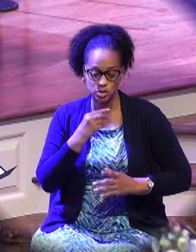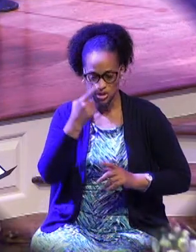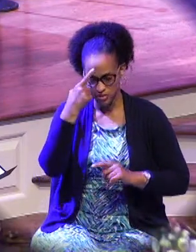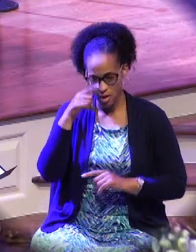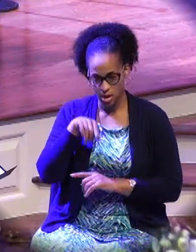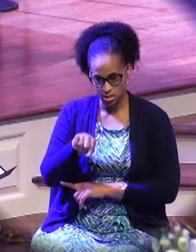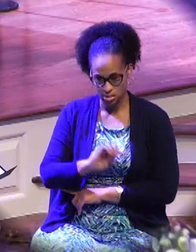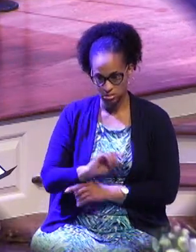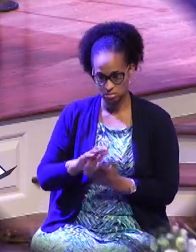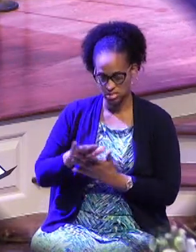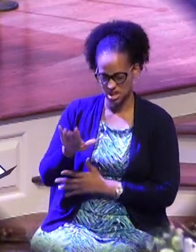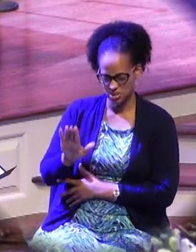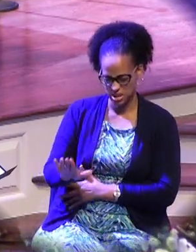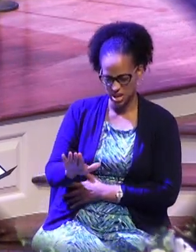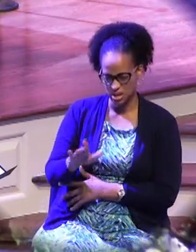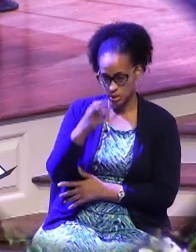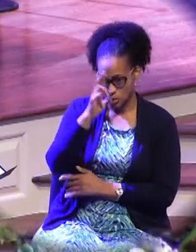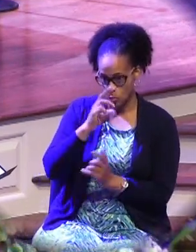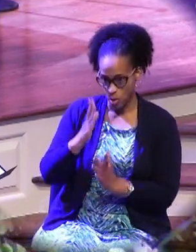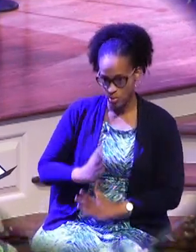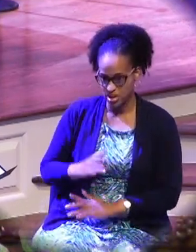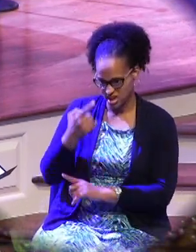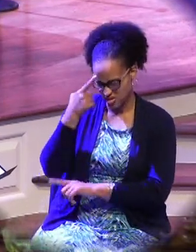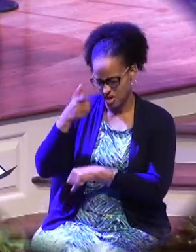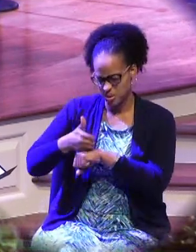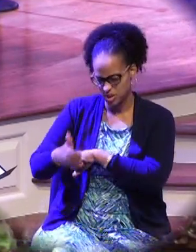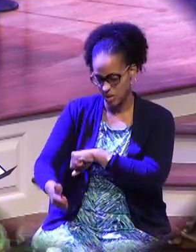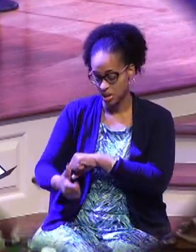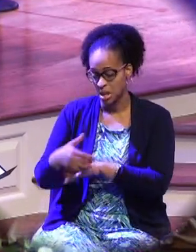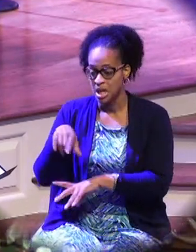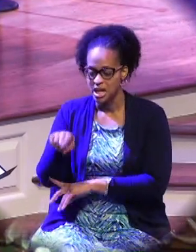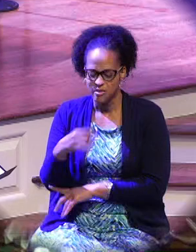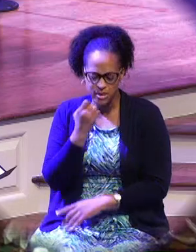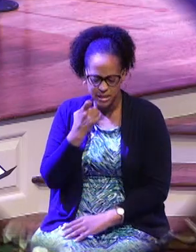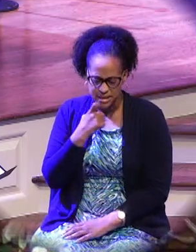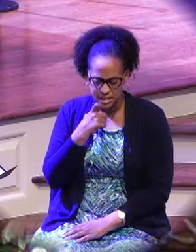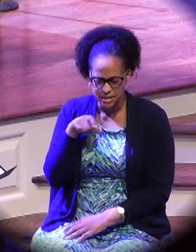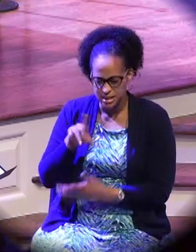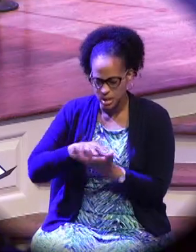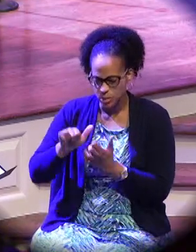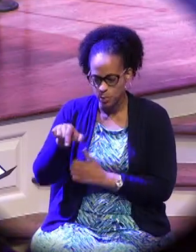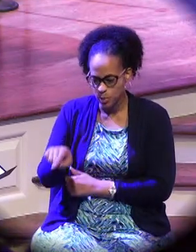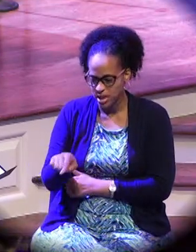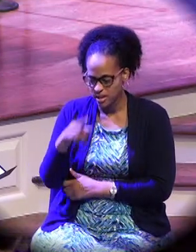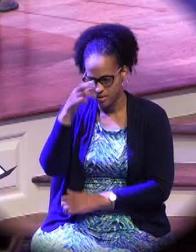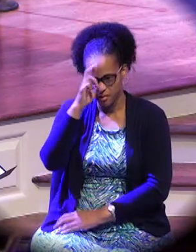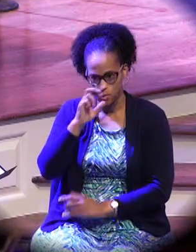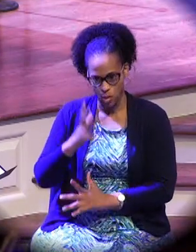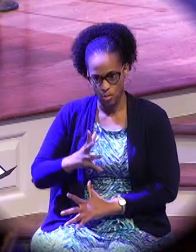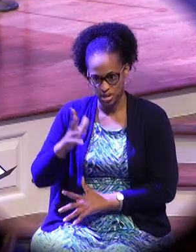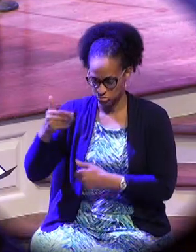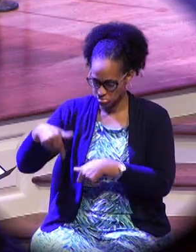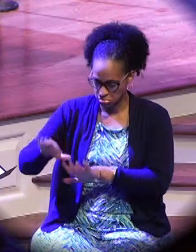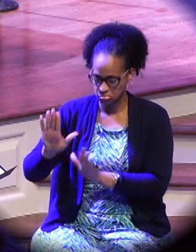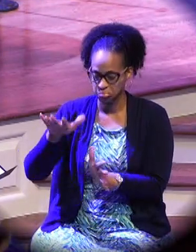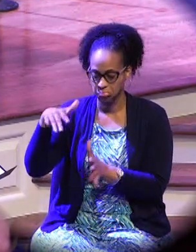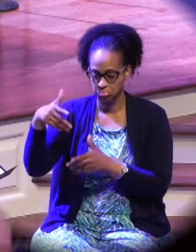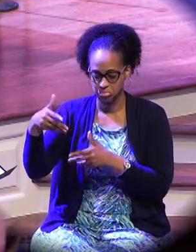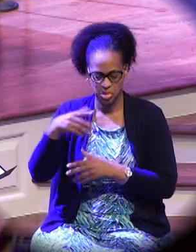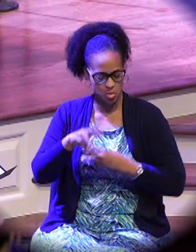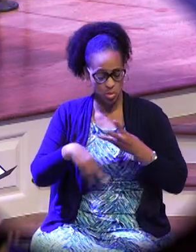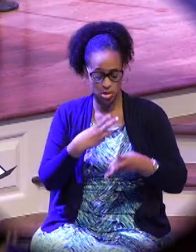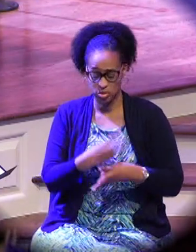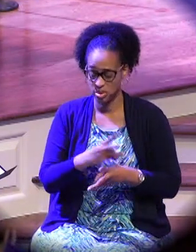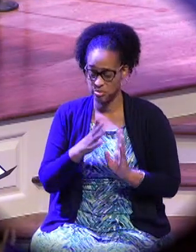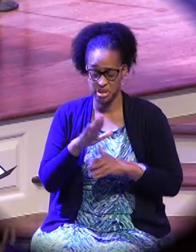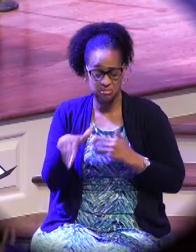fault? The Romans. And they sat around and just dreamed, if we could just get rid of the Romans, this world would be